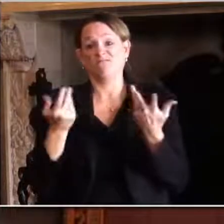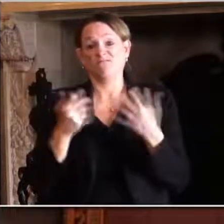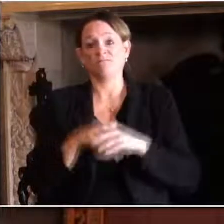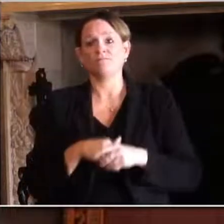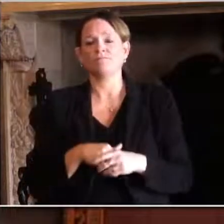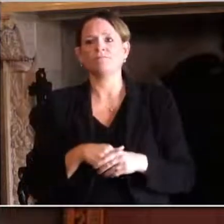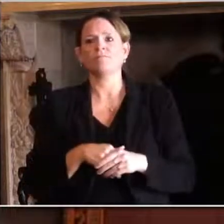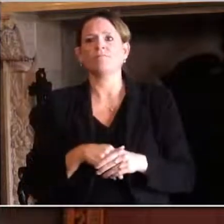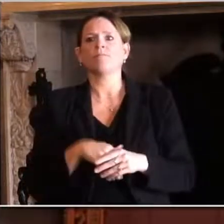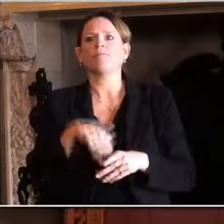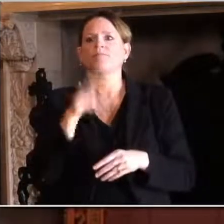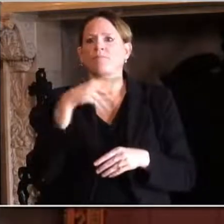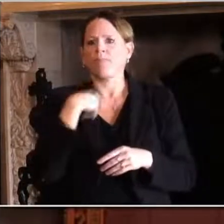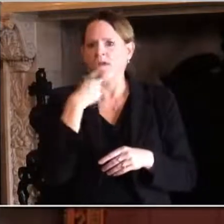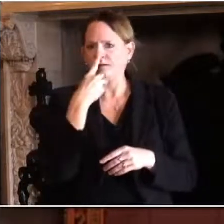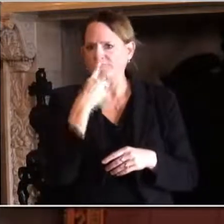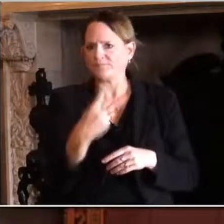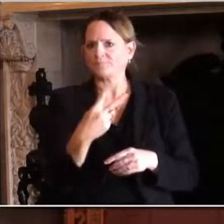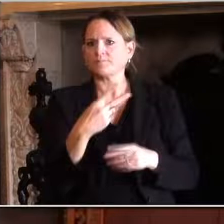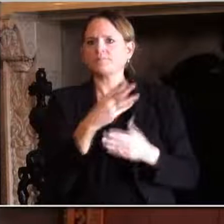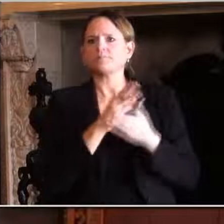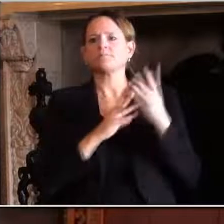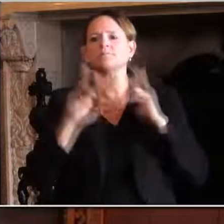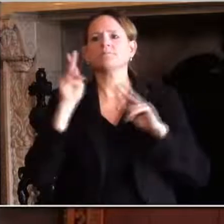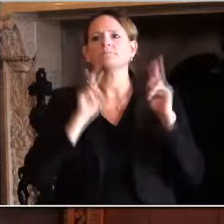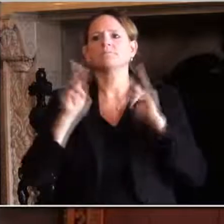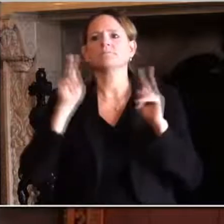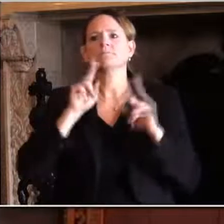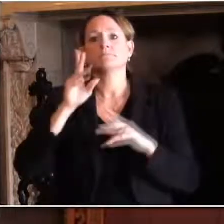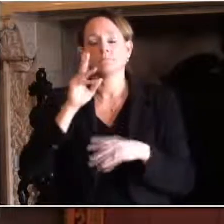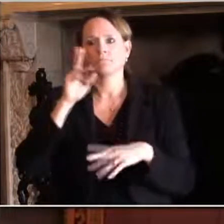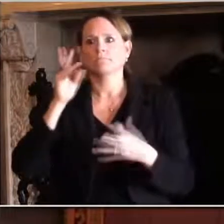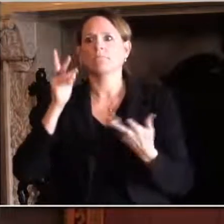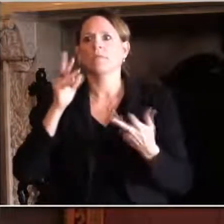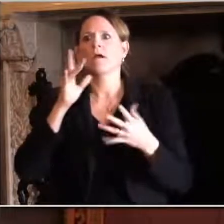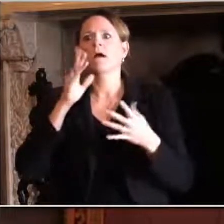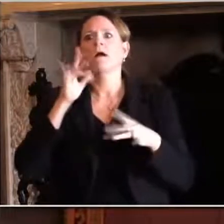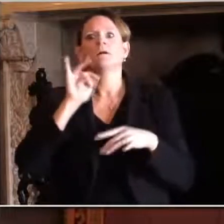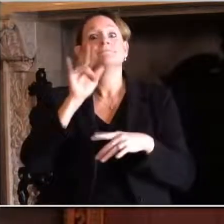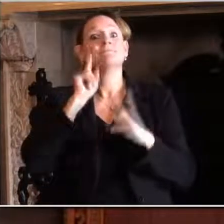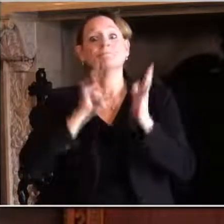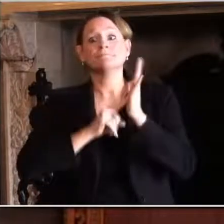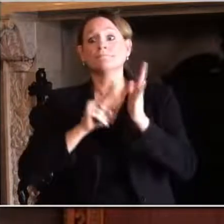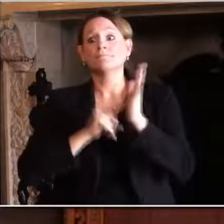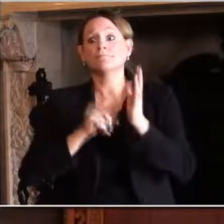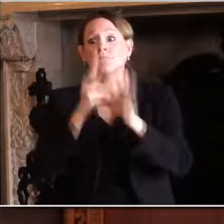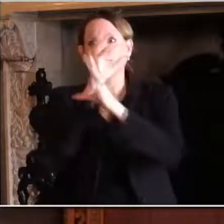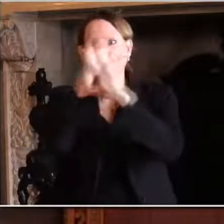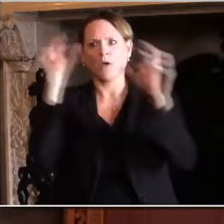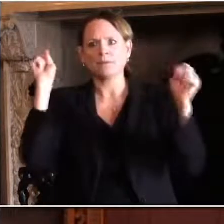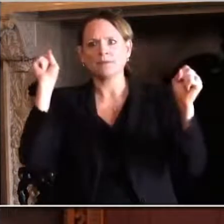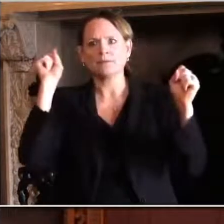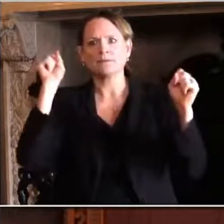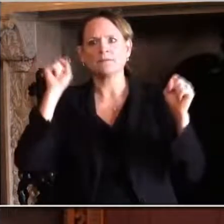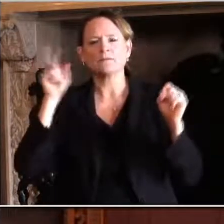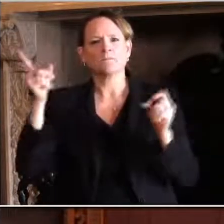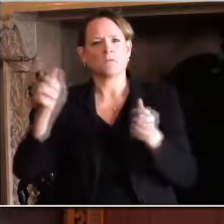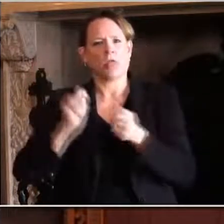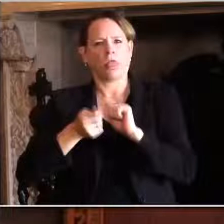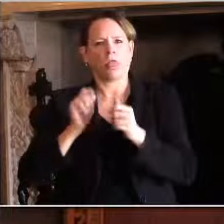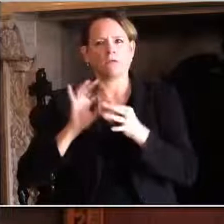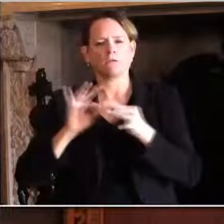change of heart from the President of the United States on this issue. So I think people, once they get a feeling